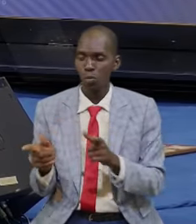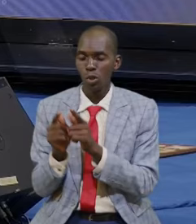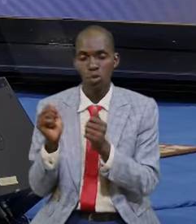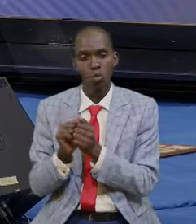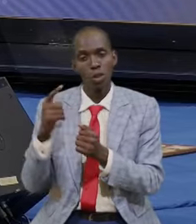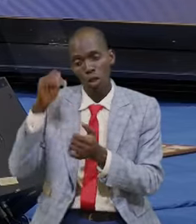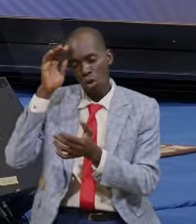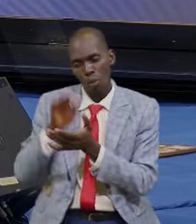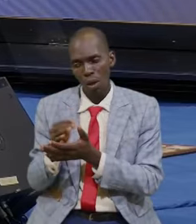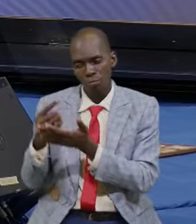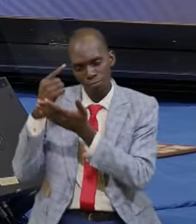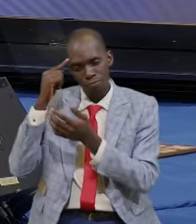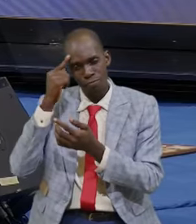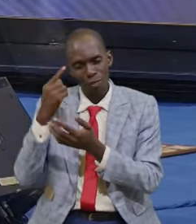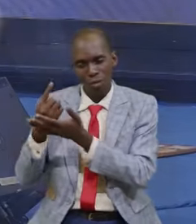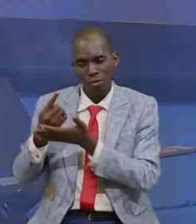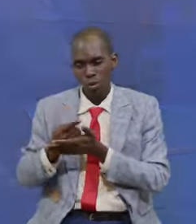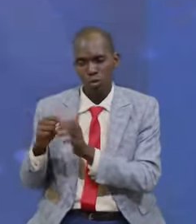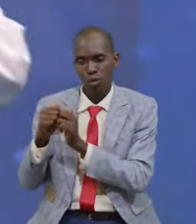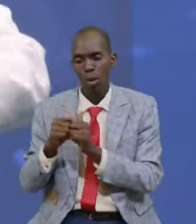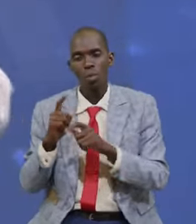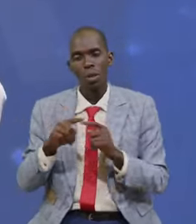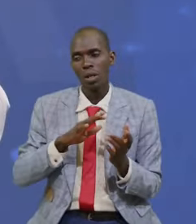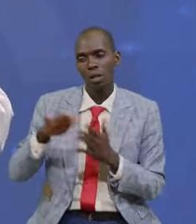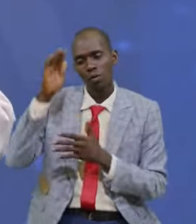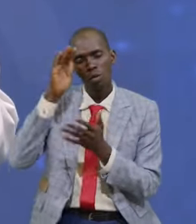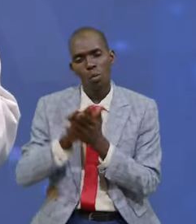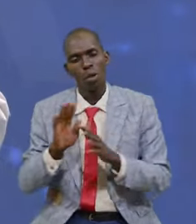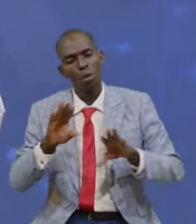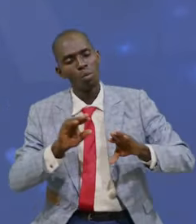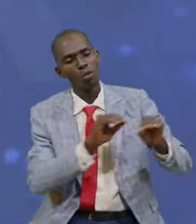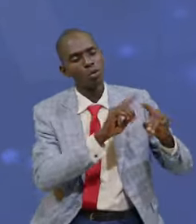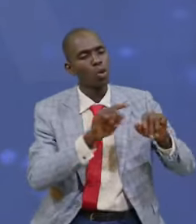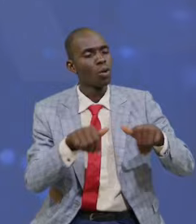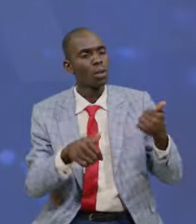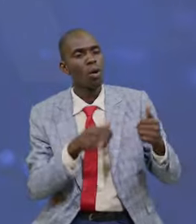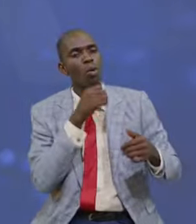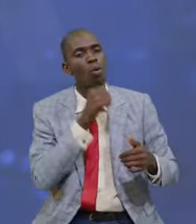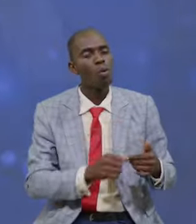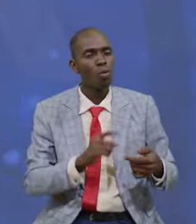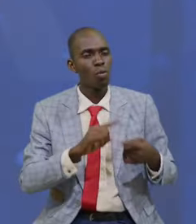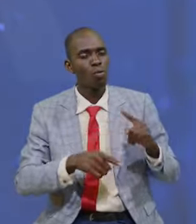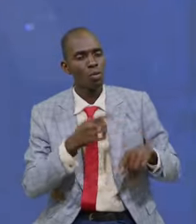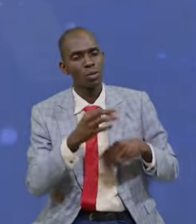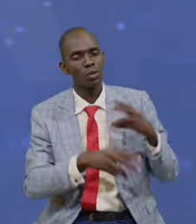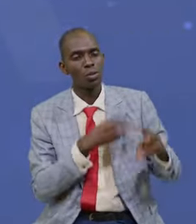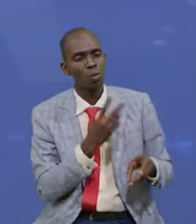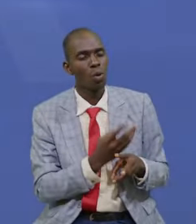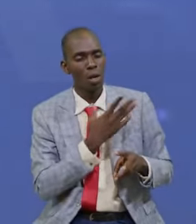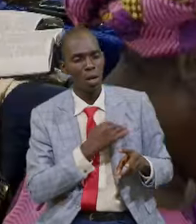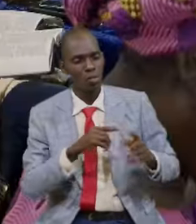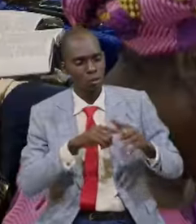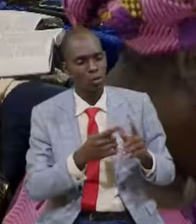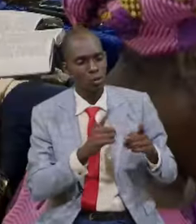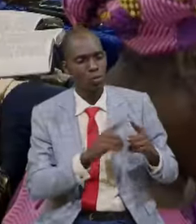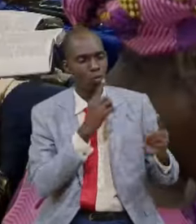old acquaintances, and they are the lords over her life. That's not a good marriage. Now, it